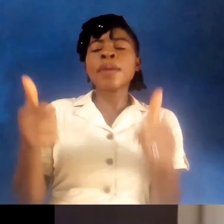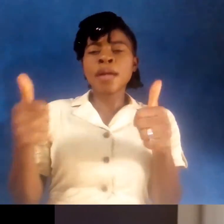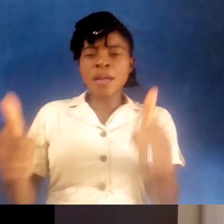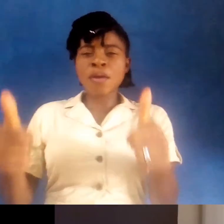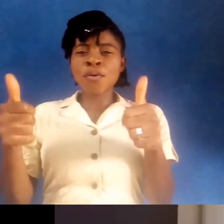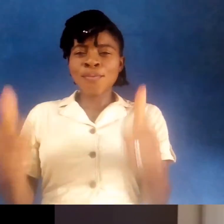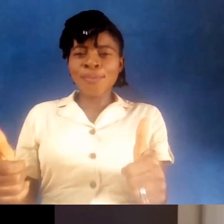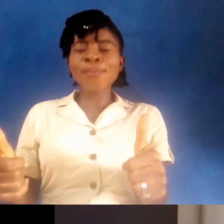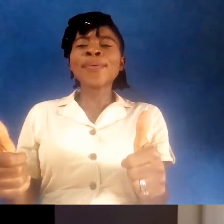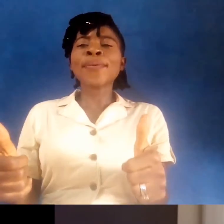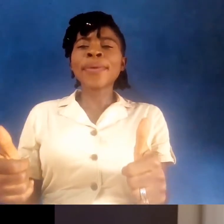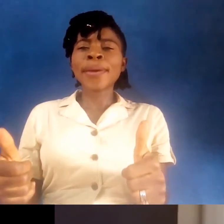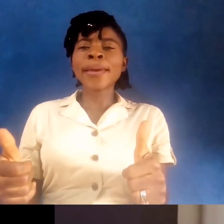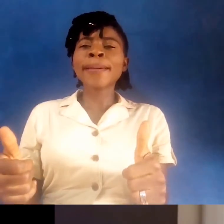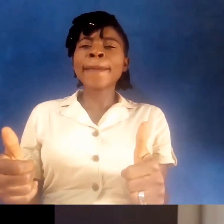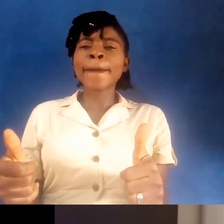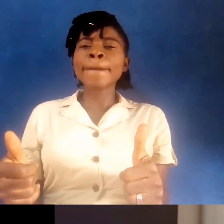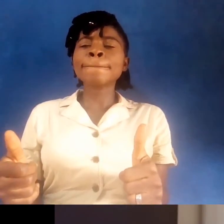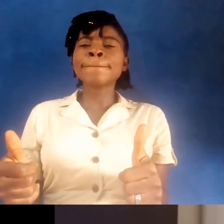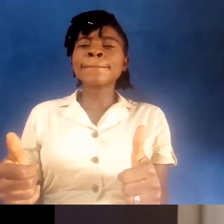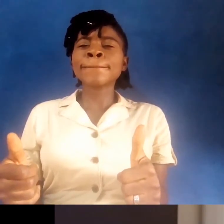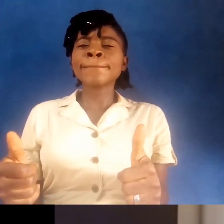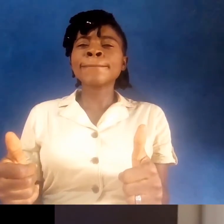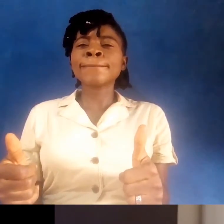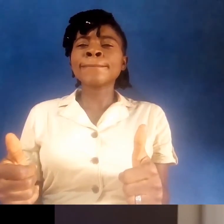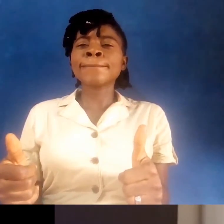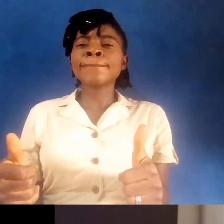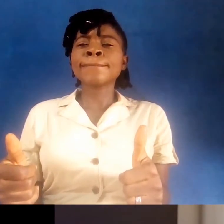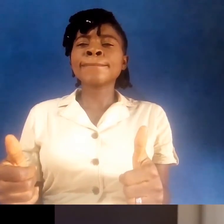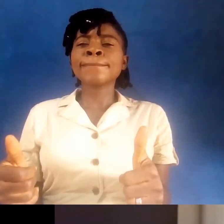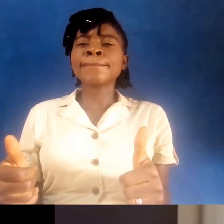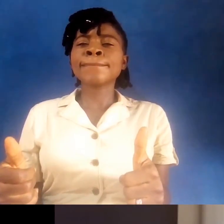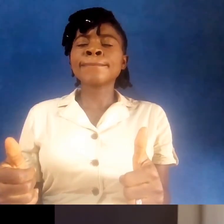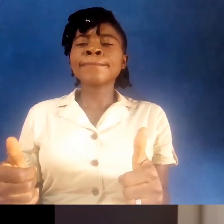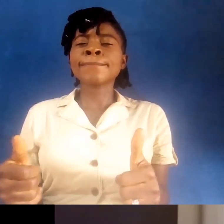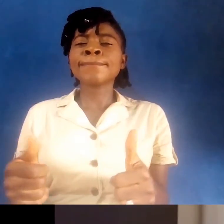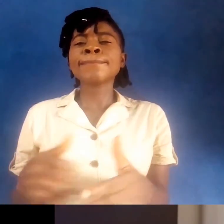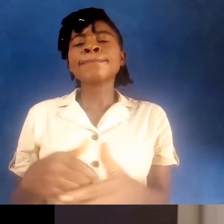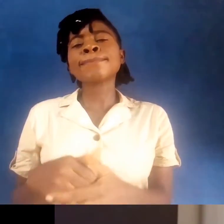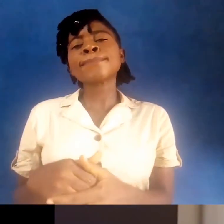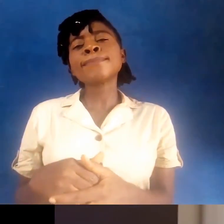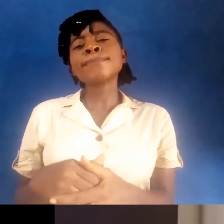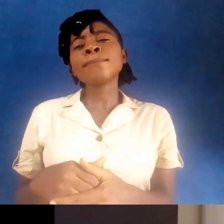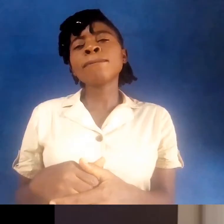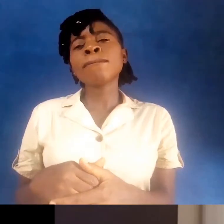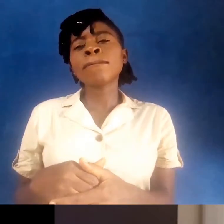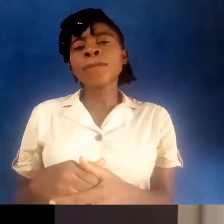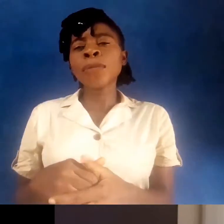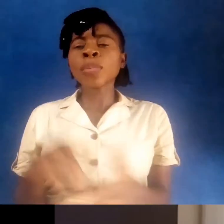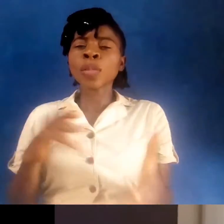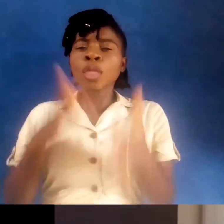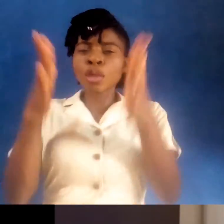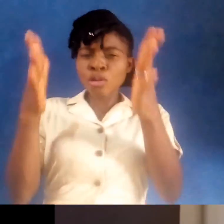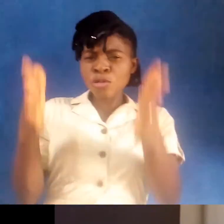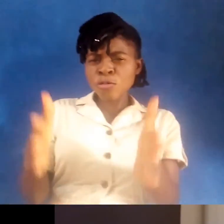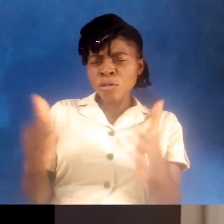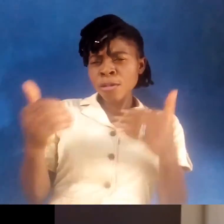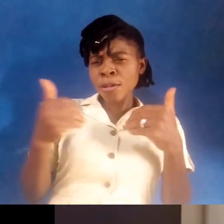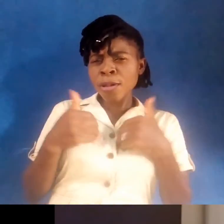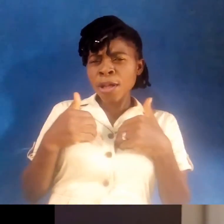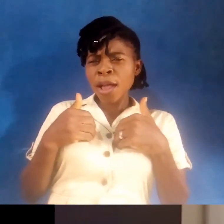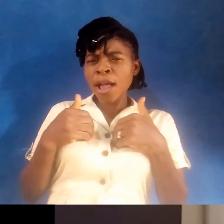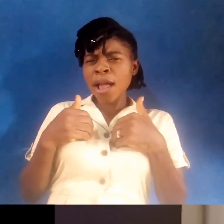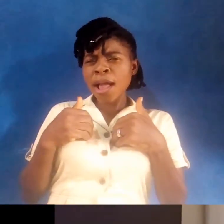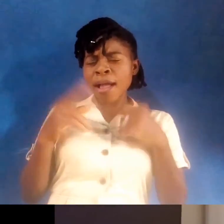the mannerisms that we add in speech or sign, which make up the gesture we're discussing today.